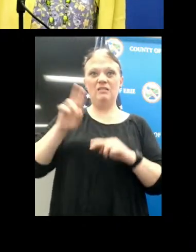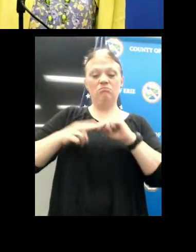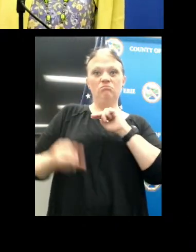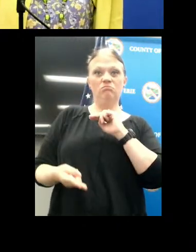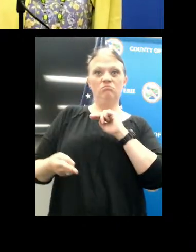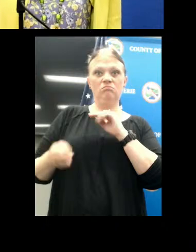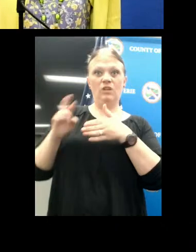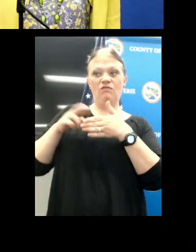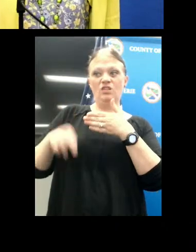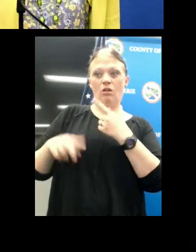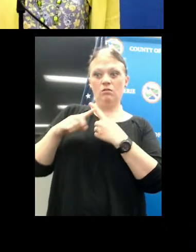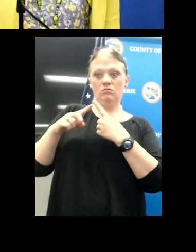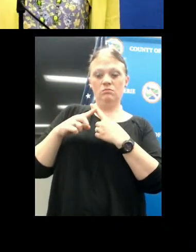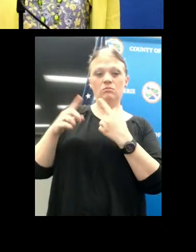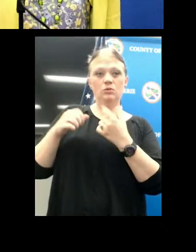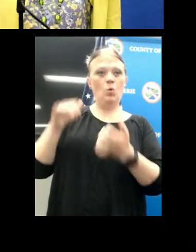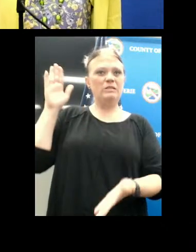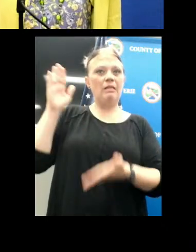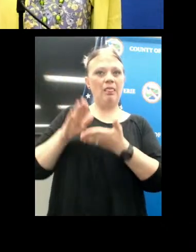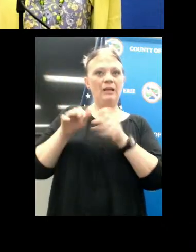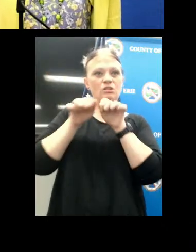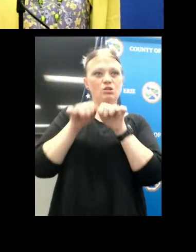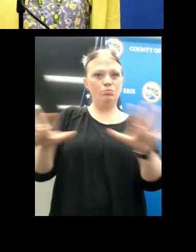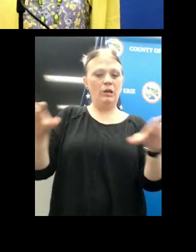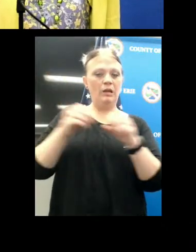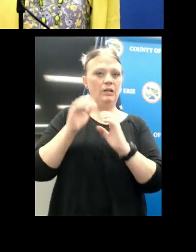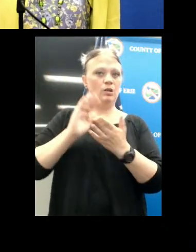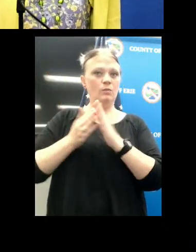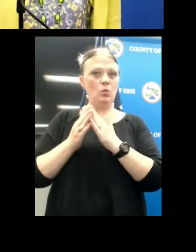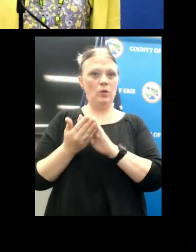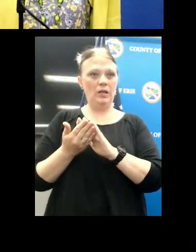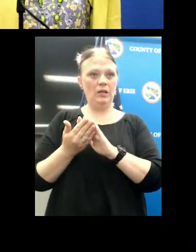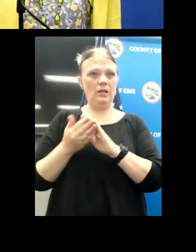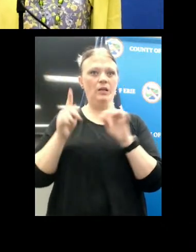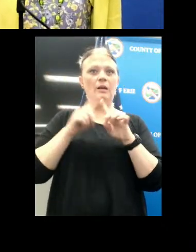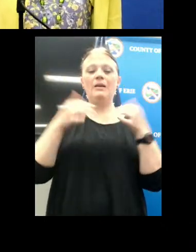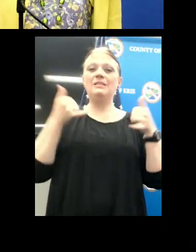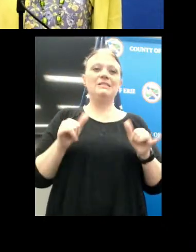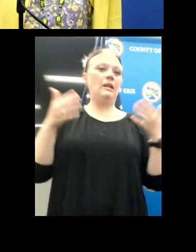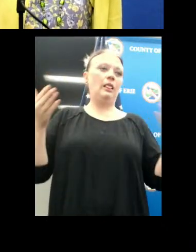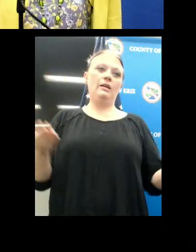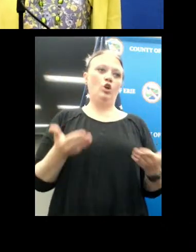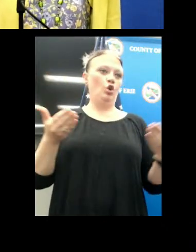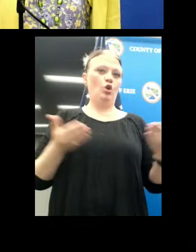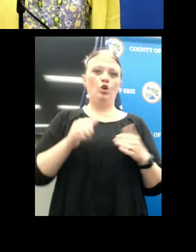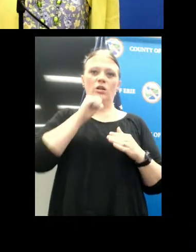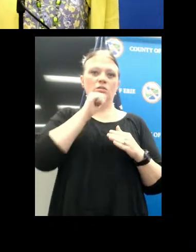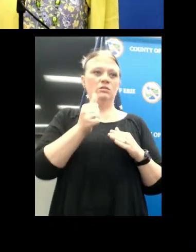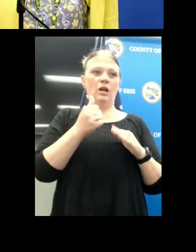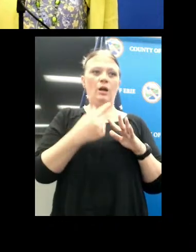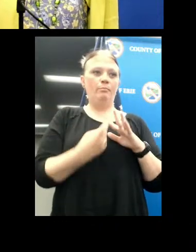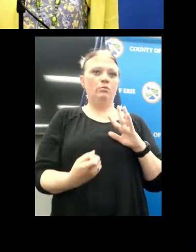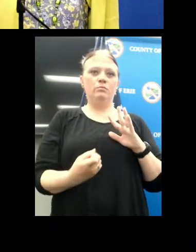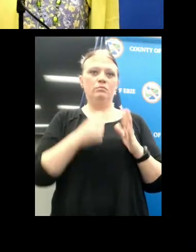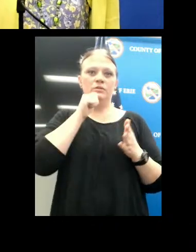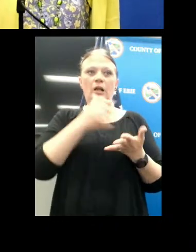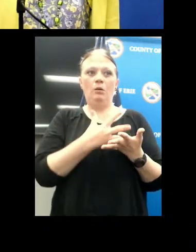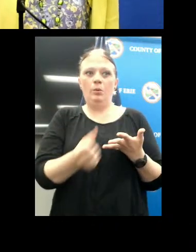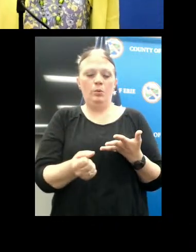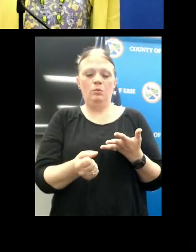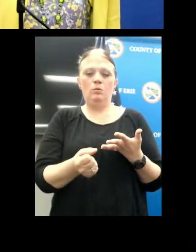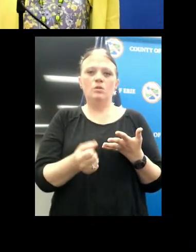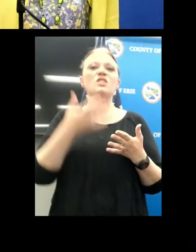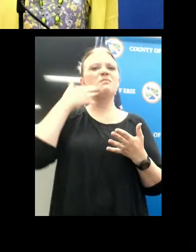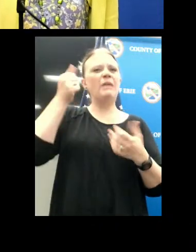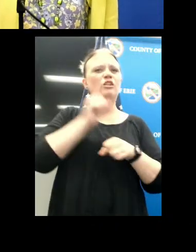decreasing, so we're seeing less COVID-19 transmission in the community, it's still here. It hasn't gone away. We're just doing a better